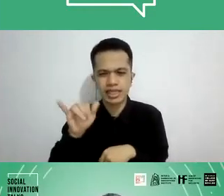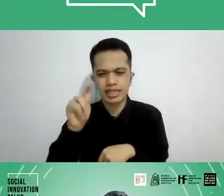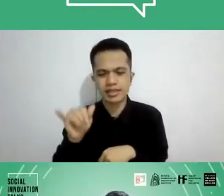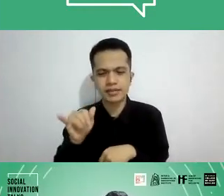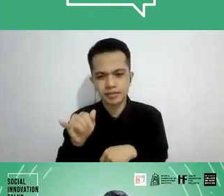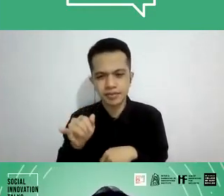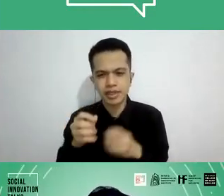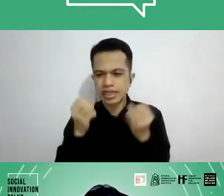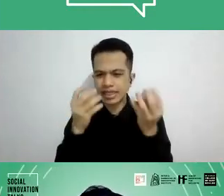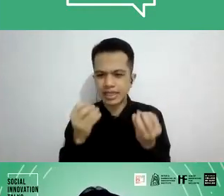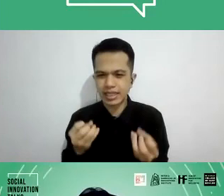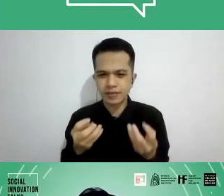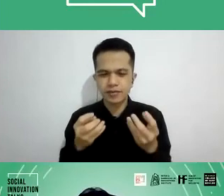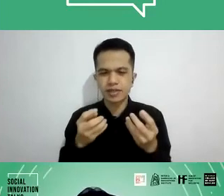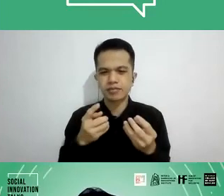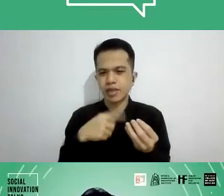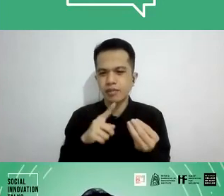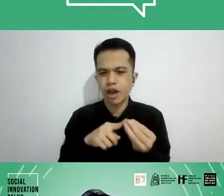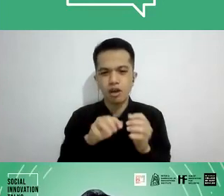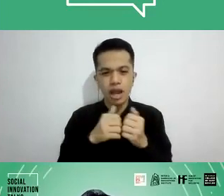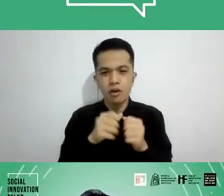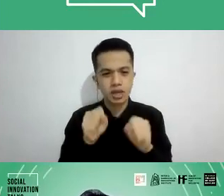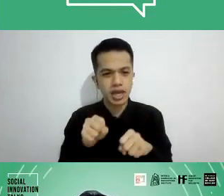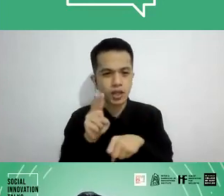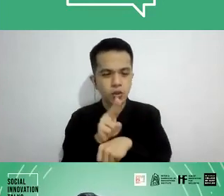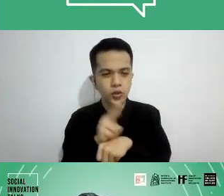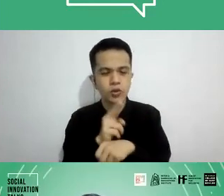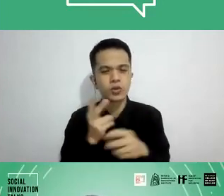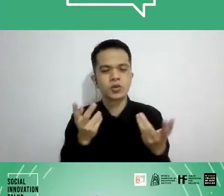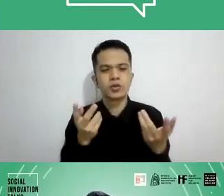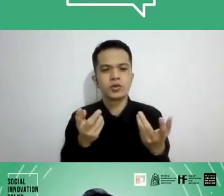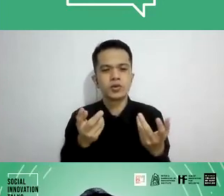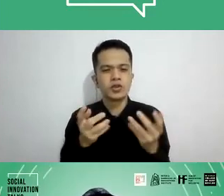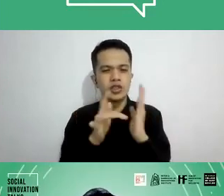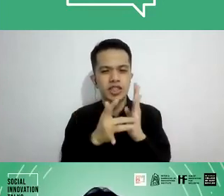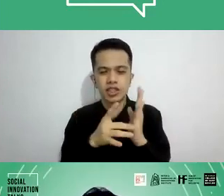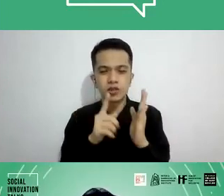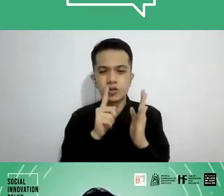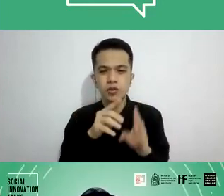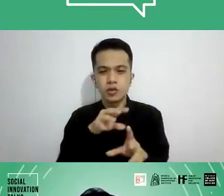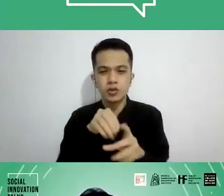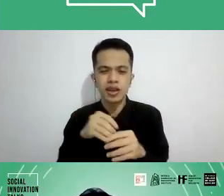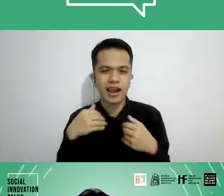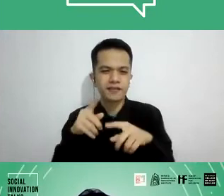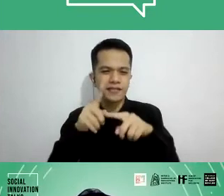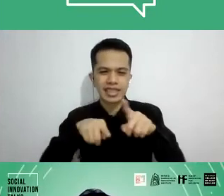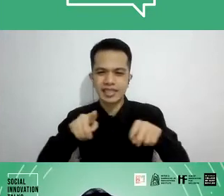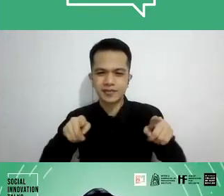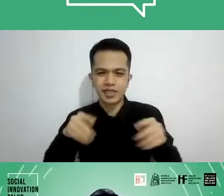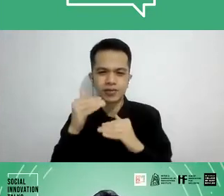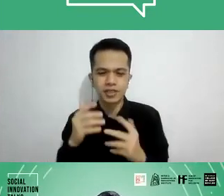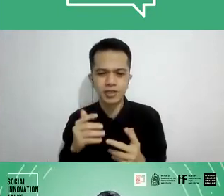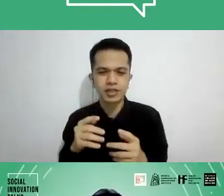they have a lot of implications in terms of how they can be used. The technology is scaled up, but it has different limitations.